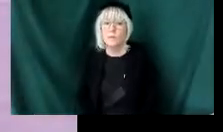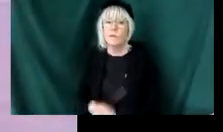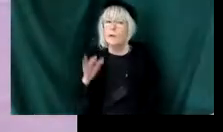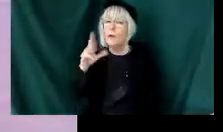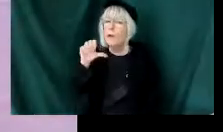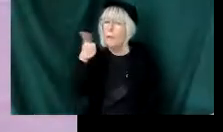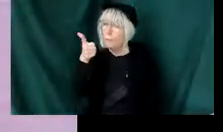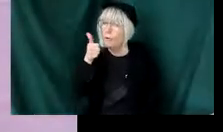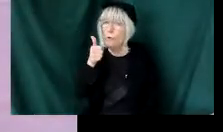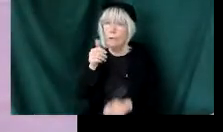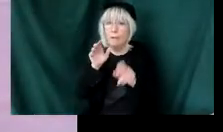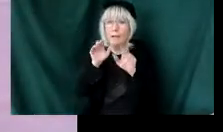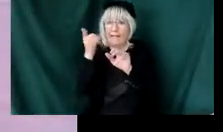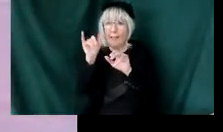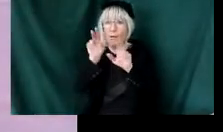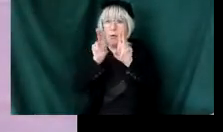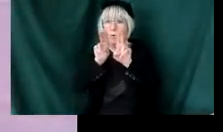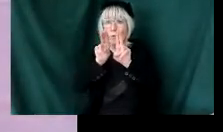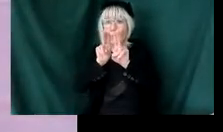is another neighbor of